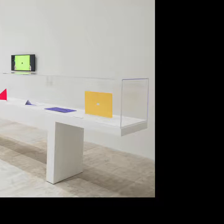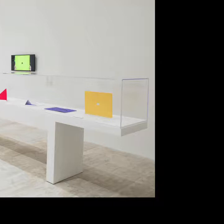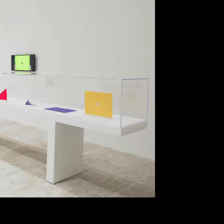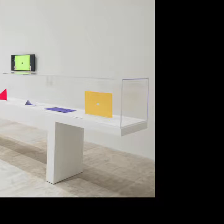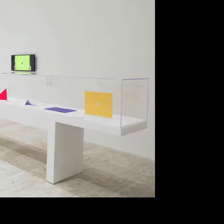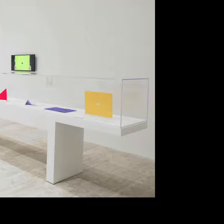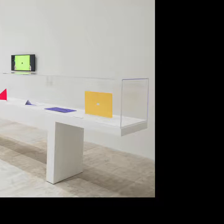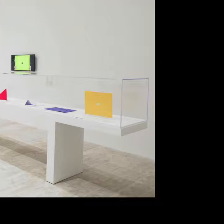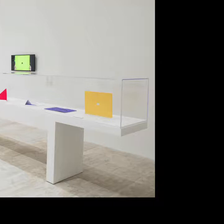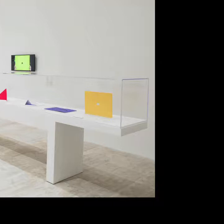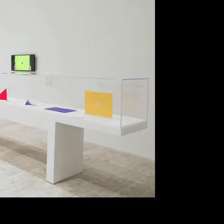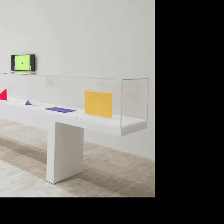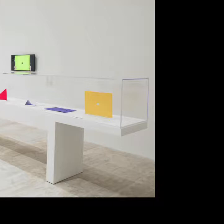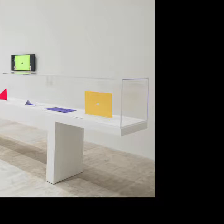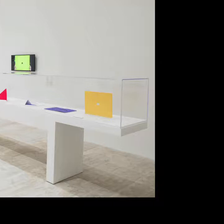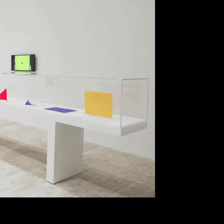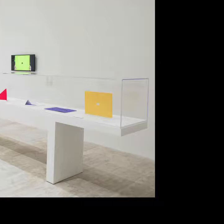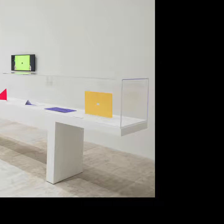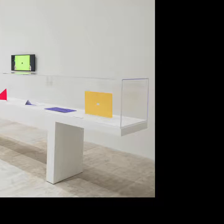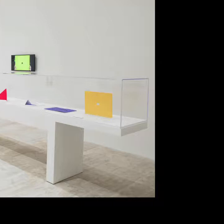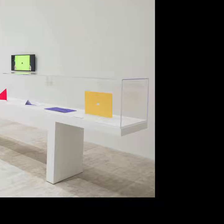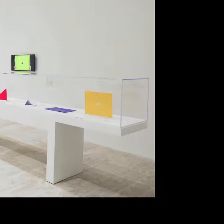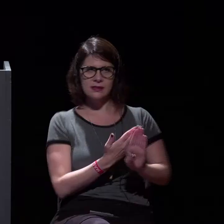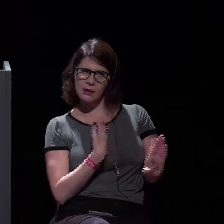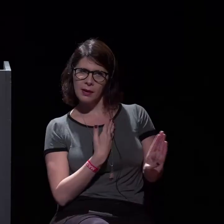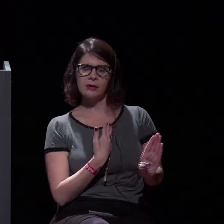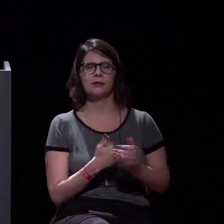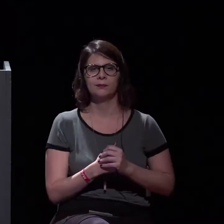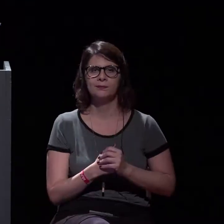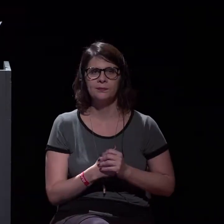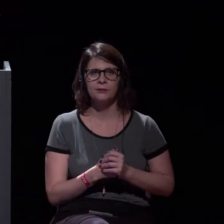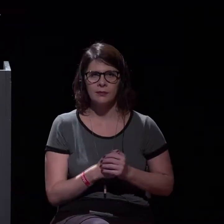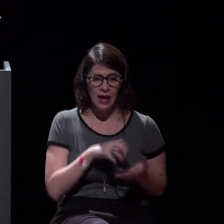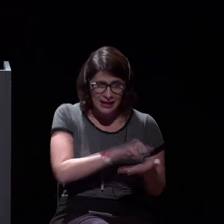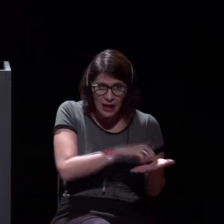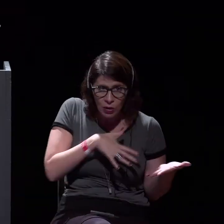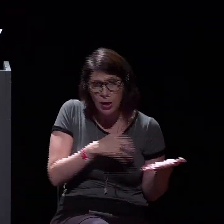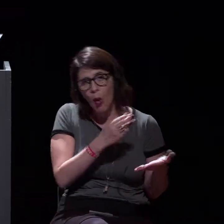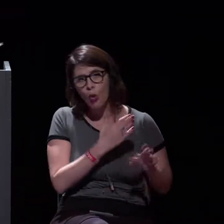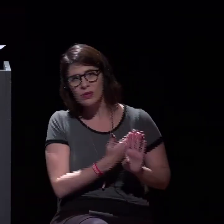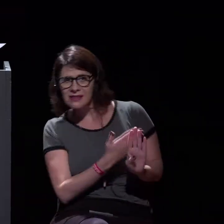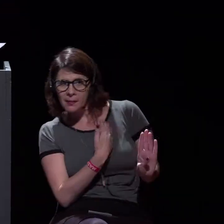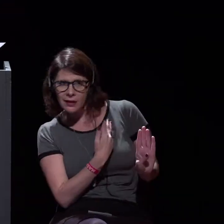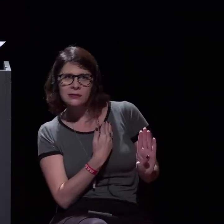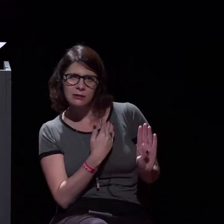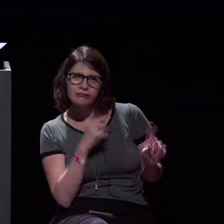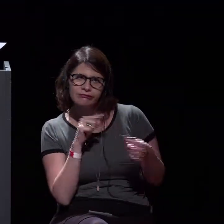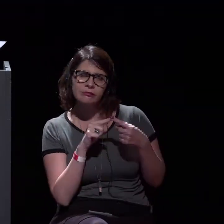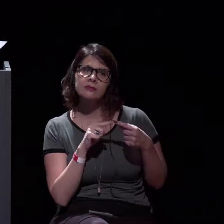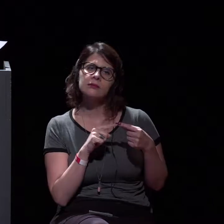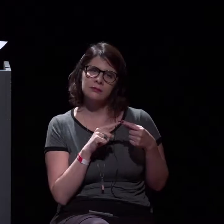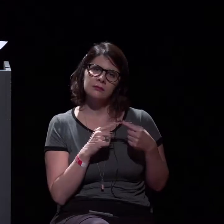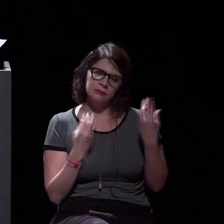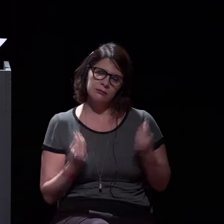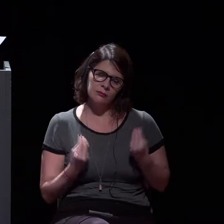decolonial option, or delinking, mostly in the form of what has been described as epistemic disobedience and border thinking, are strategies of resistance